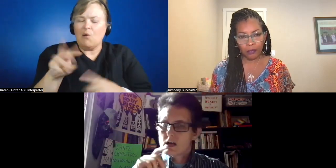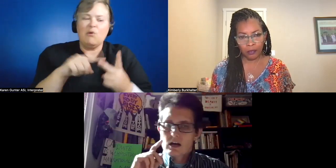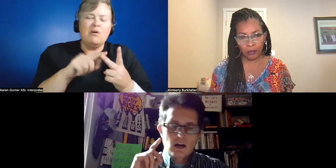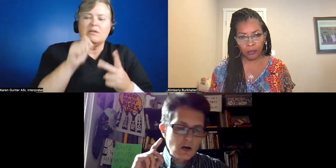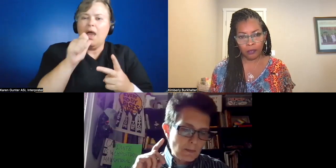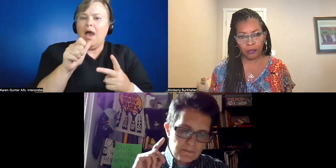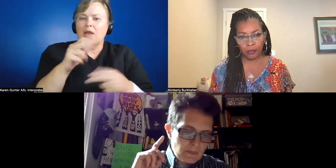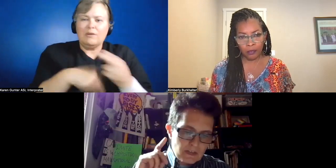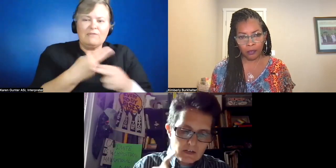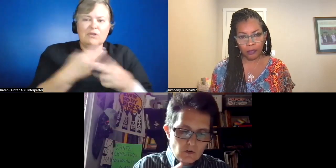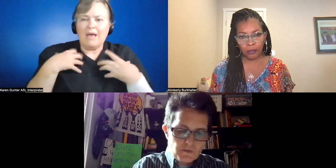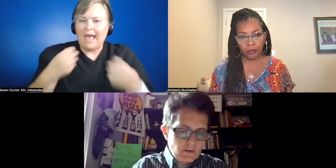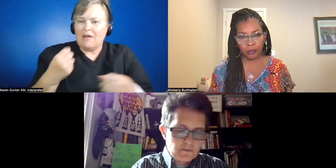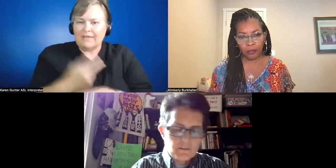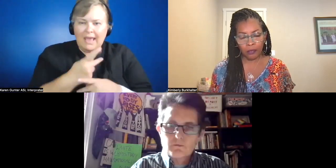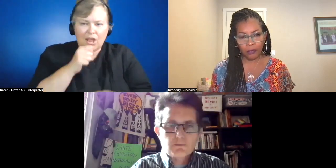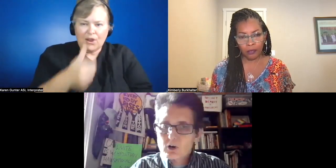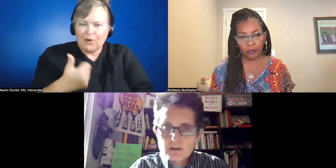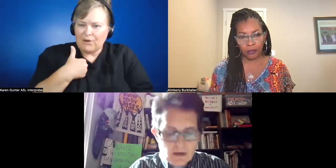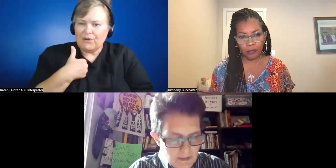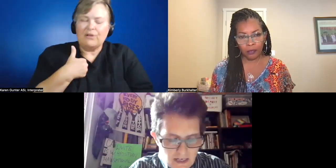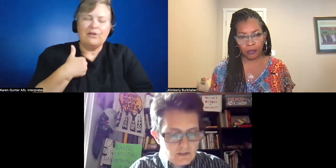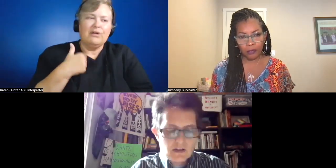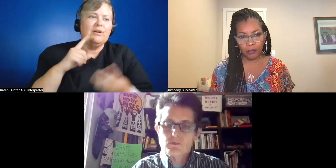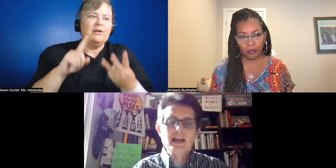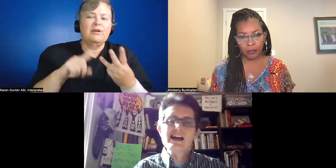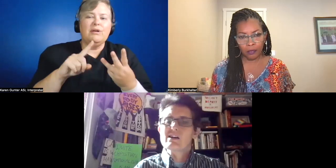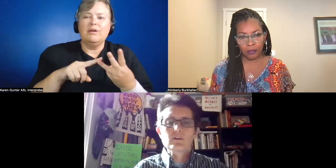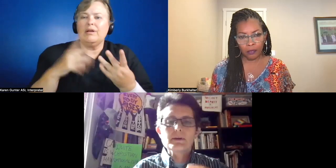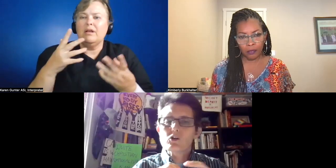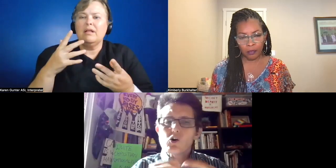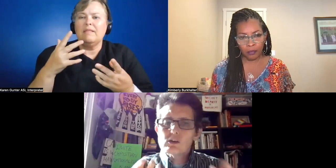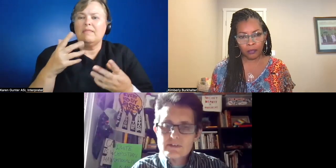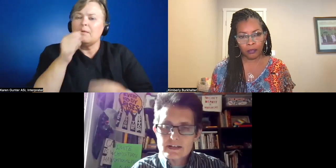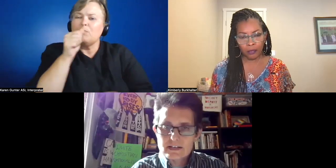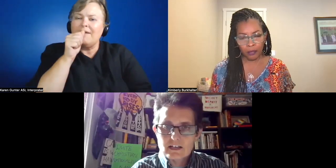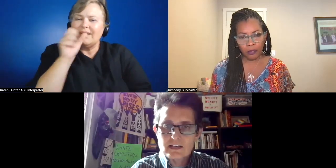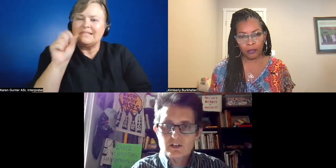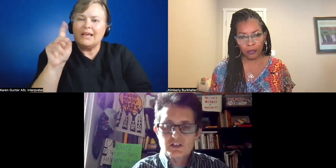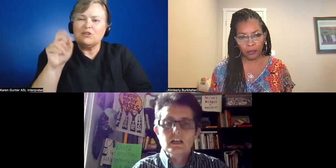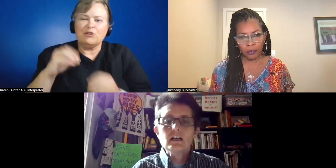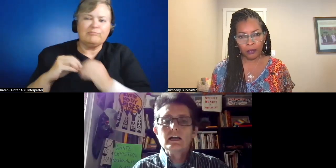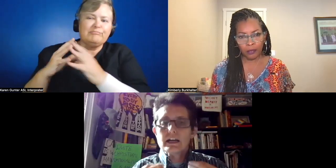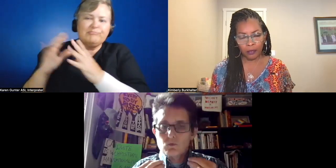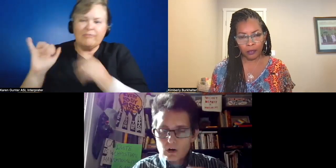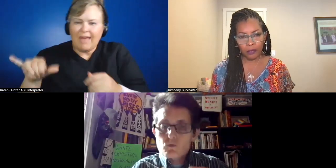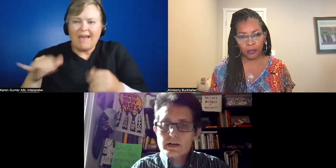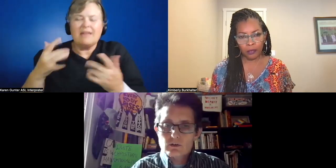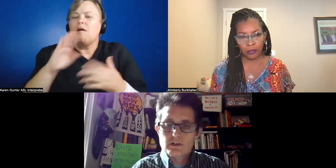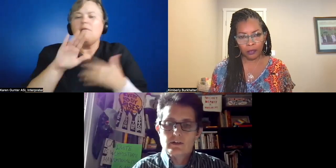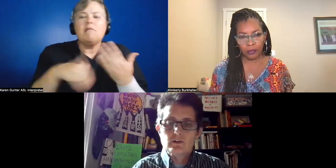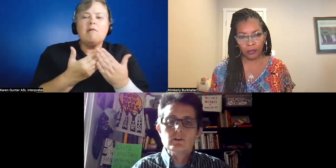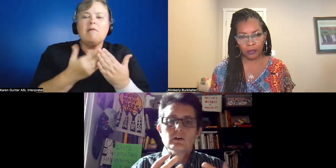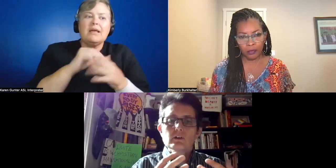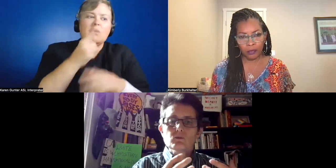care, you know, the Spartan public sector that we have. I mean, all of it is in one way